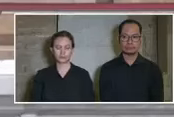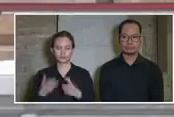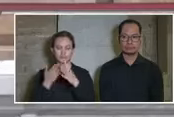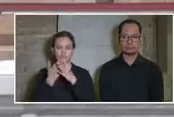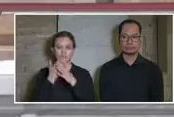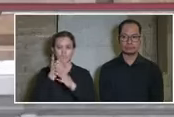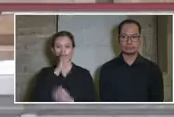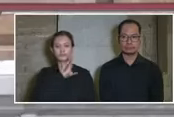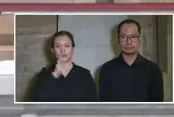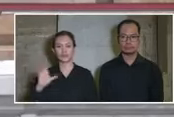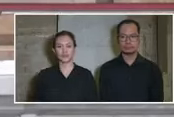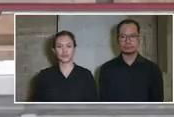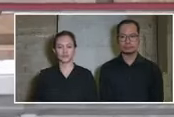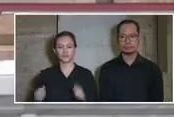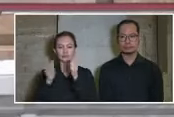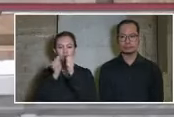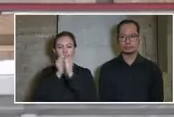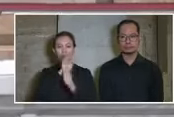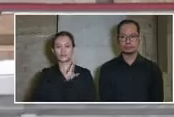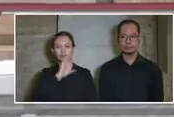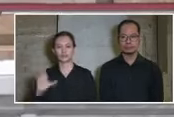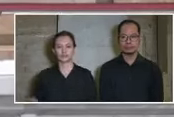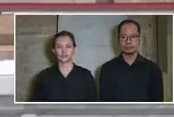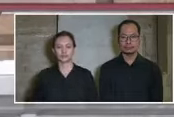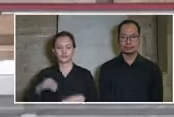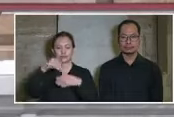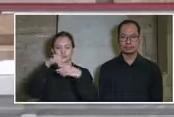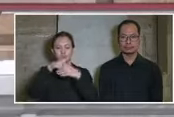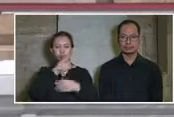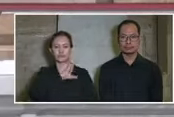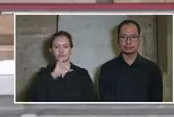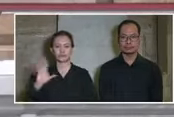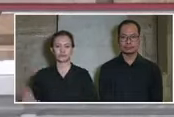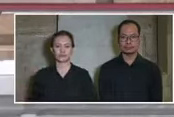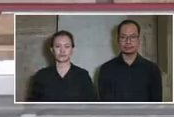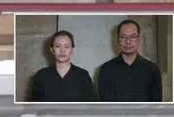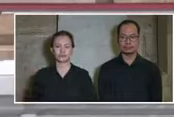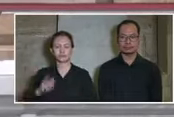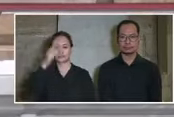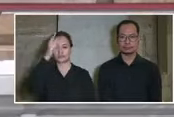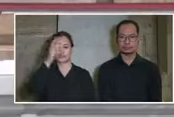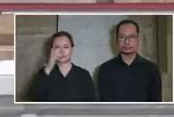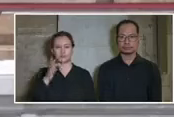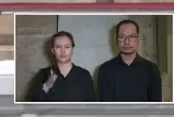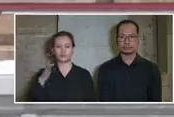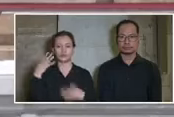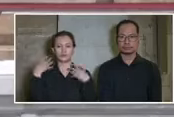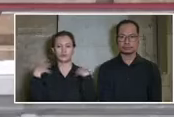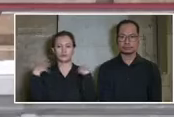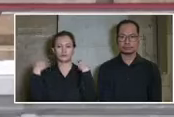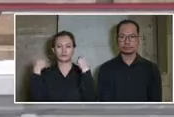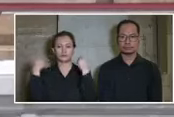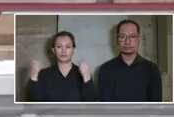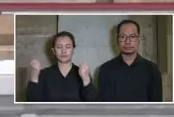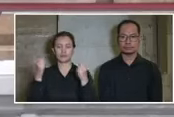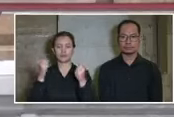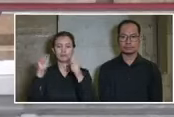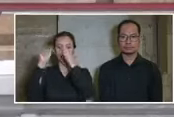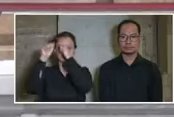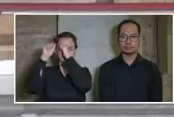Through him and with him and in him, O God, almighty